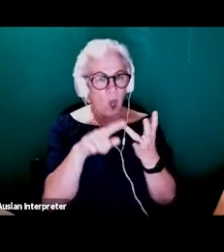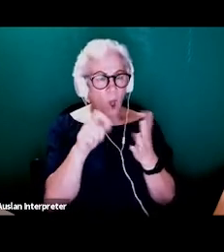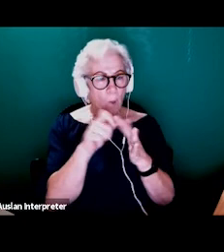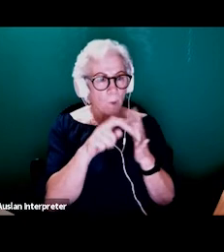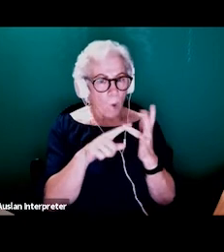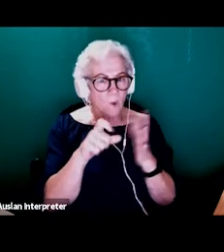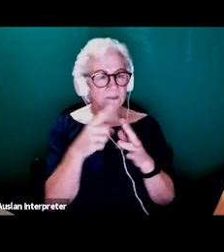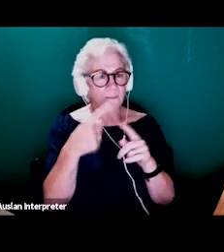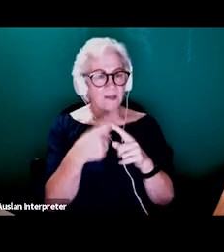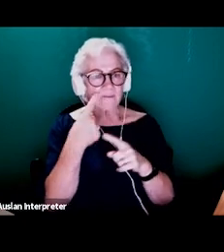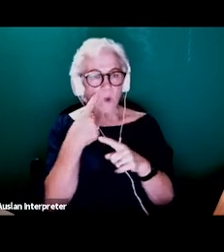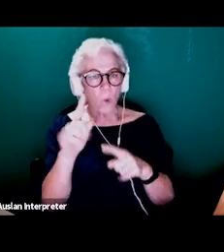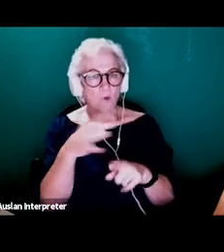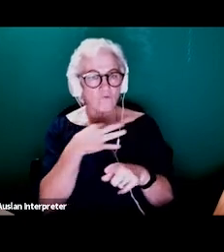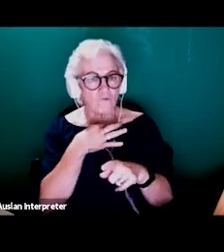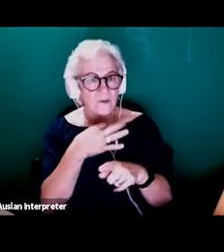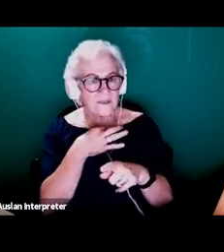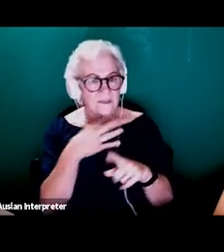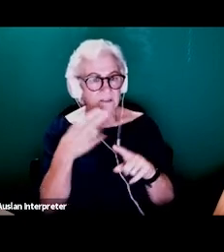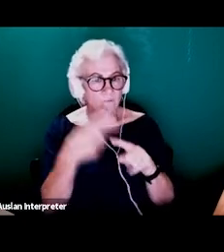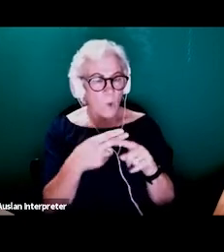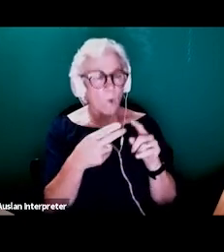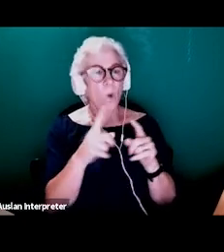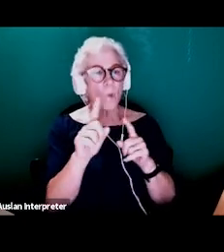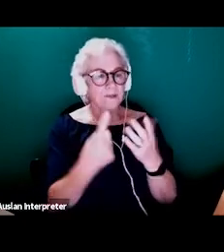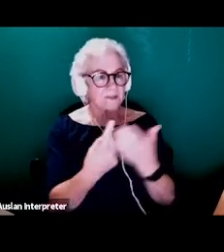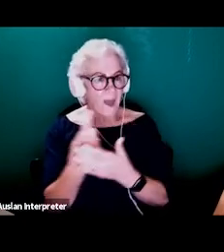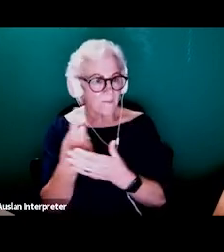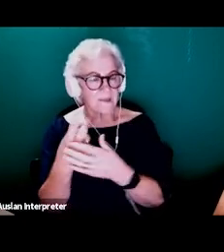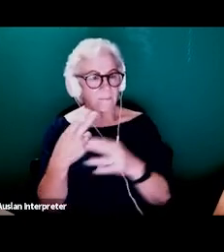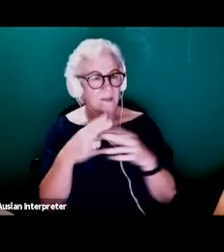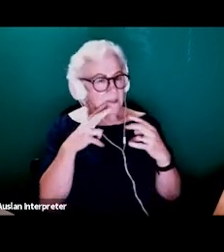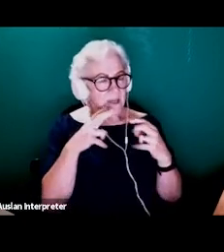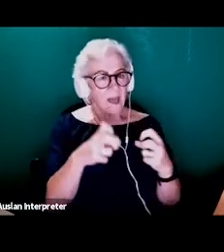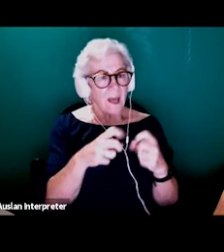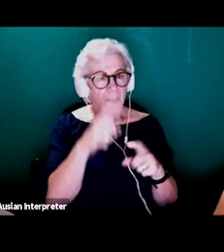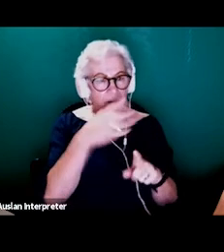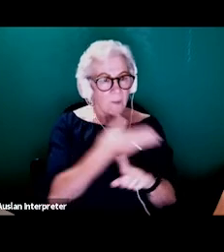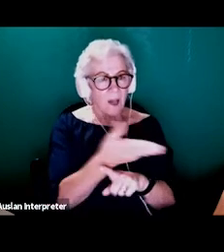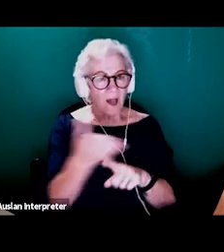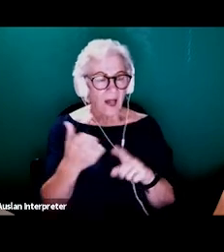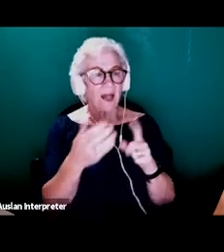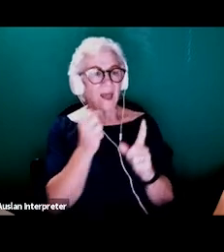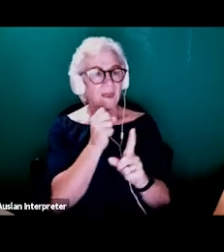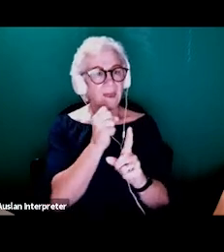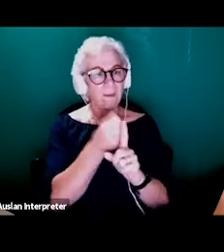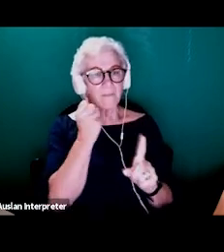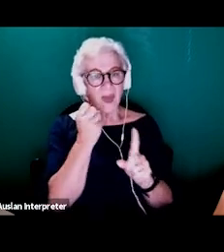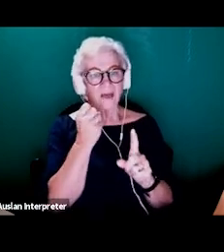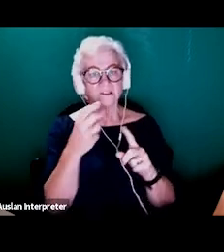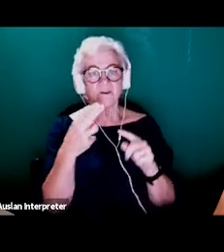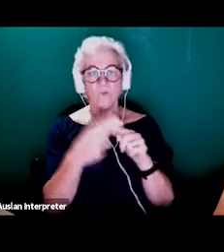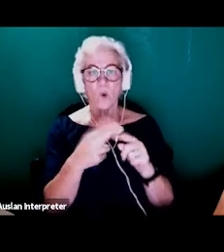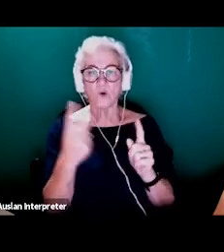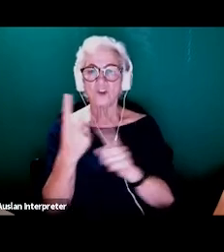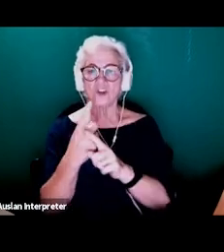outcomes associated with opioid use, and to examine the population impact of changes in opioid regulation and policy.